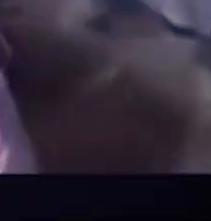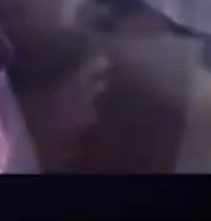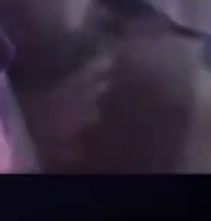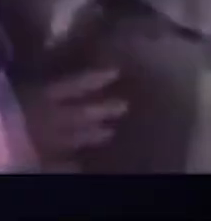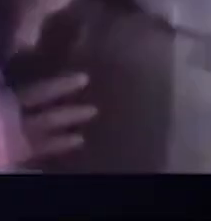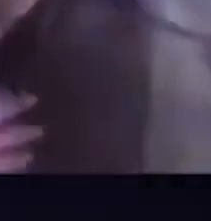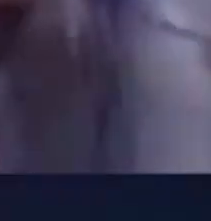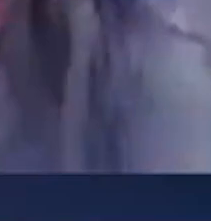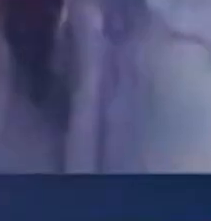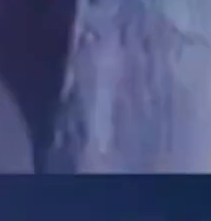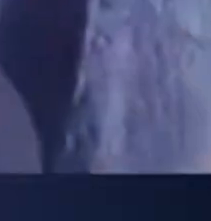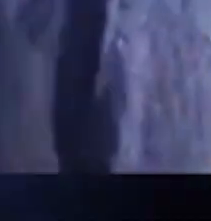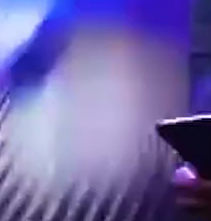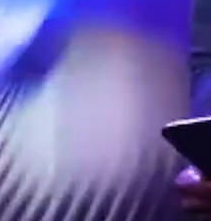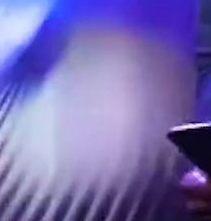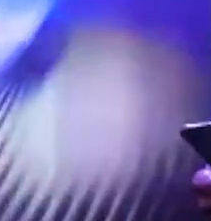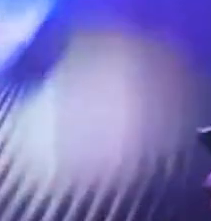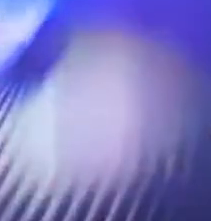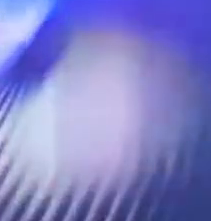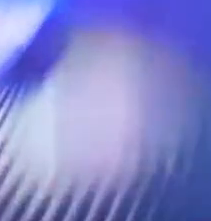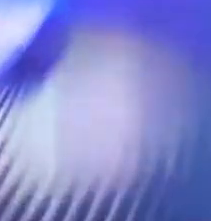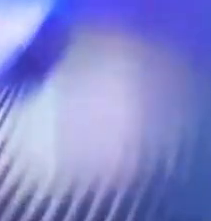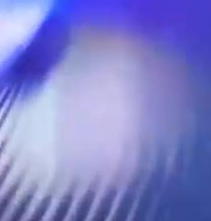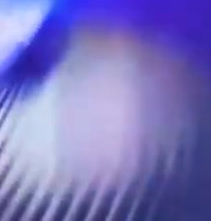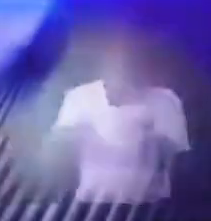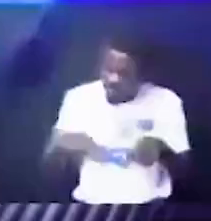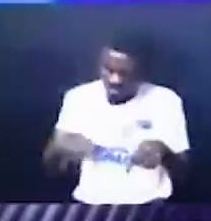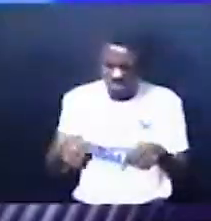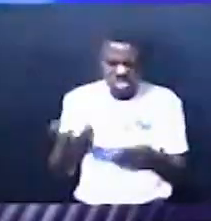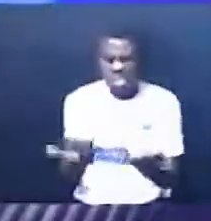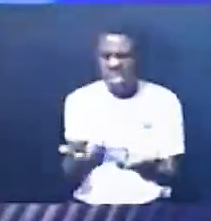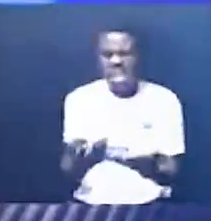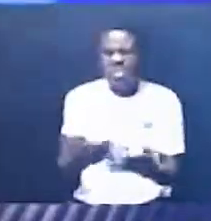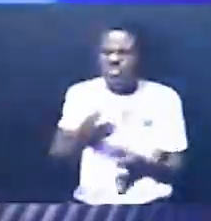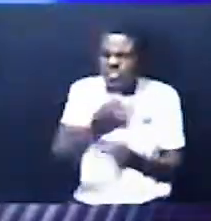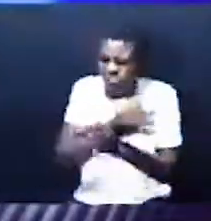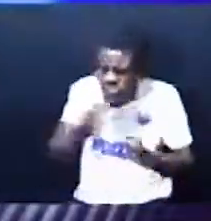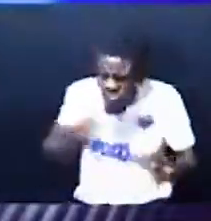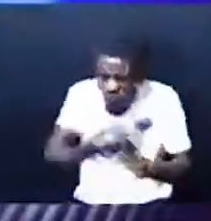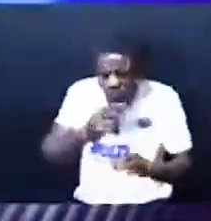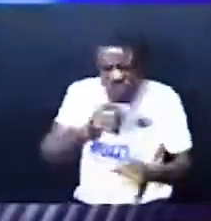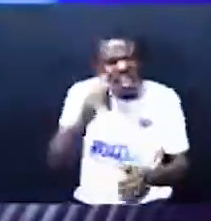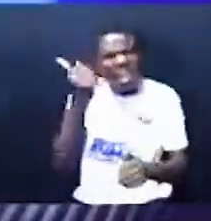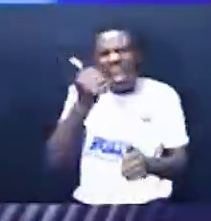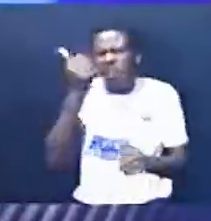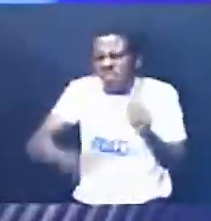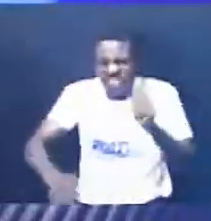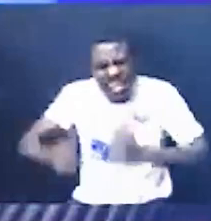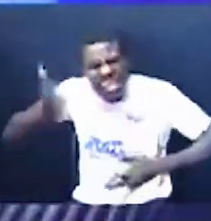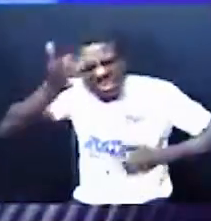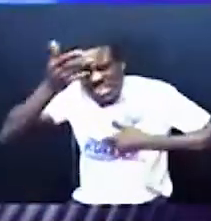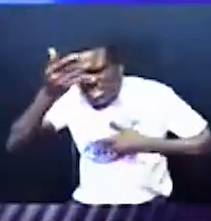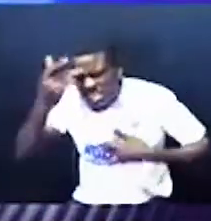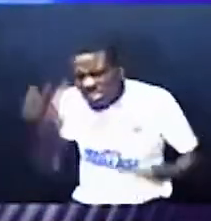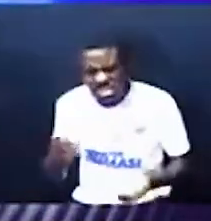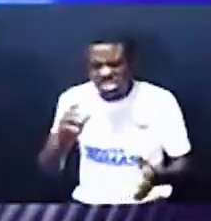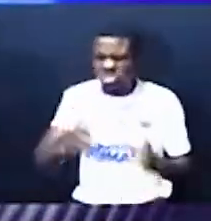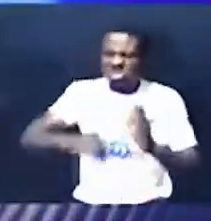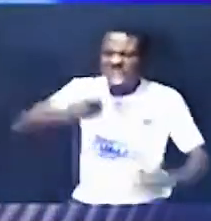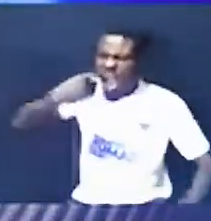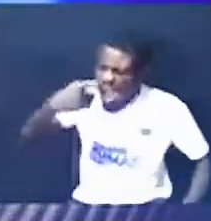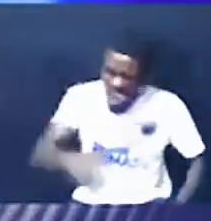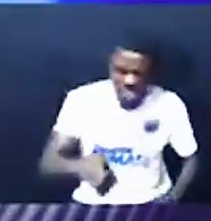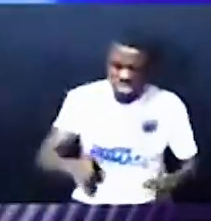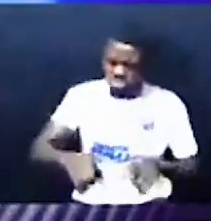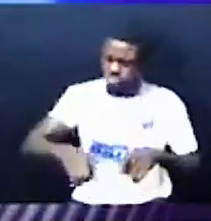suffering. Nyao fan wudie free o how nim. And today I loose you from every infirmity and I command you to go out